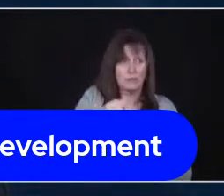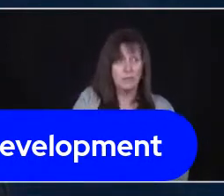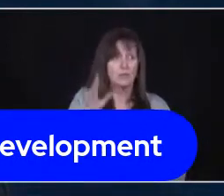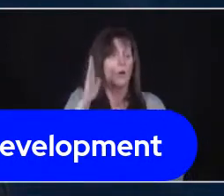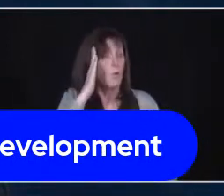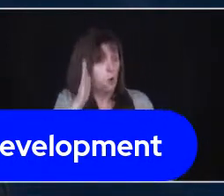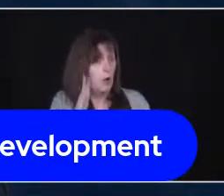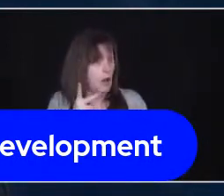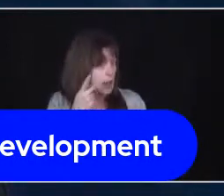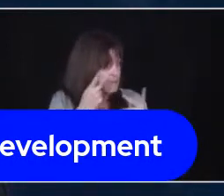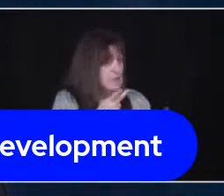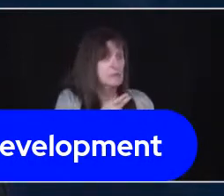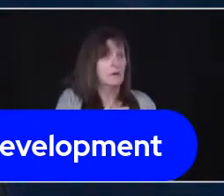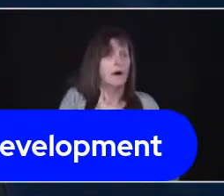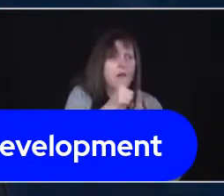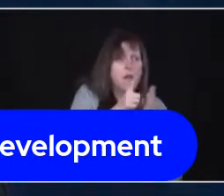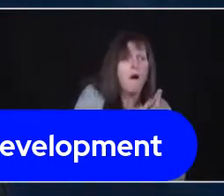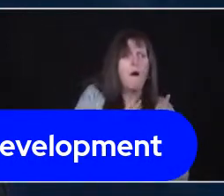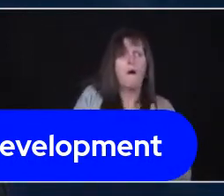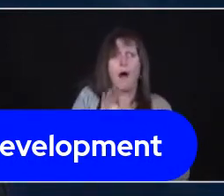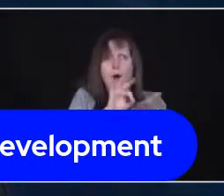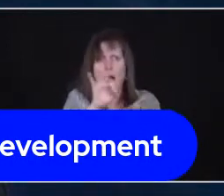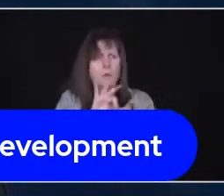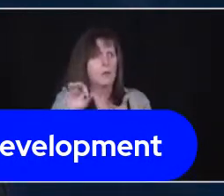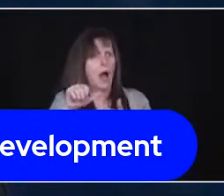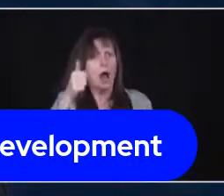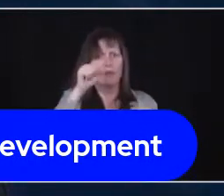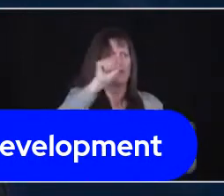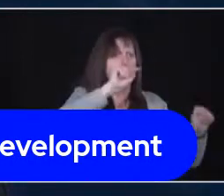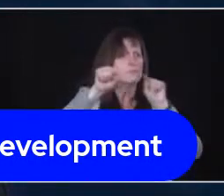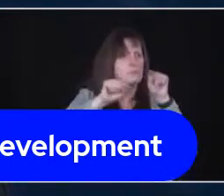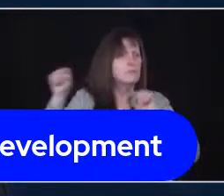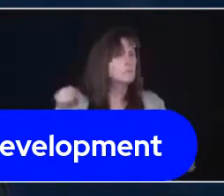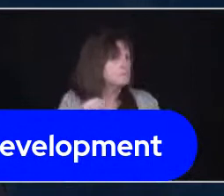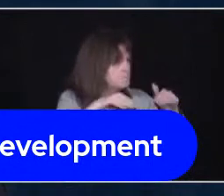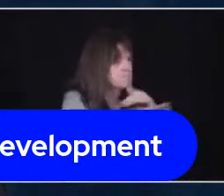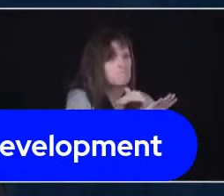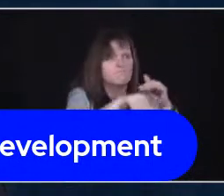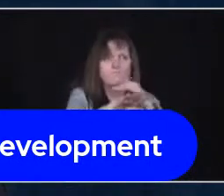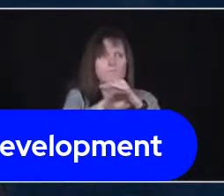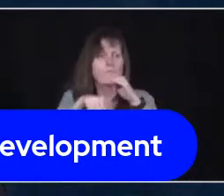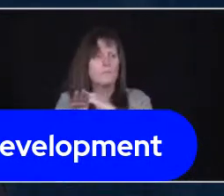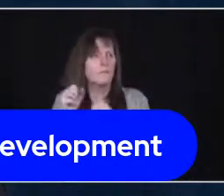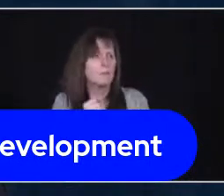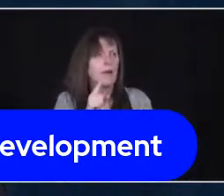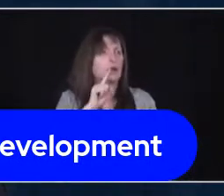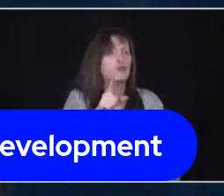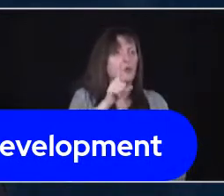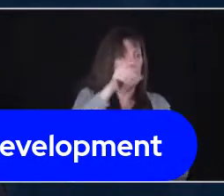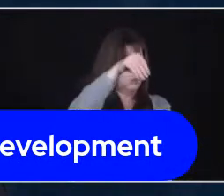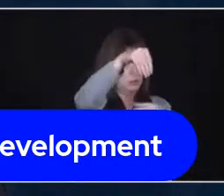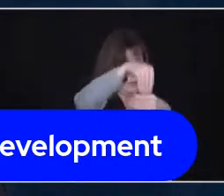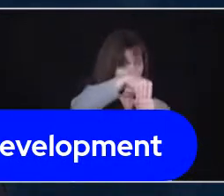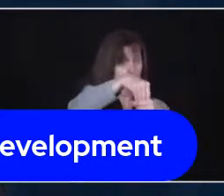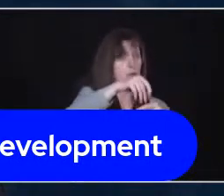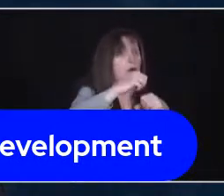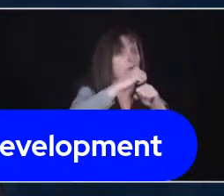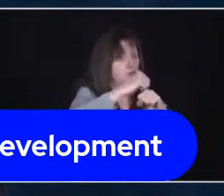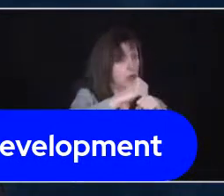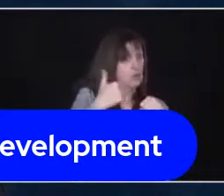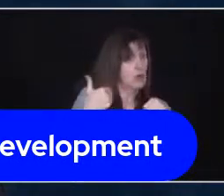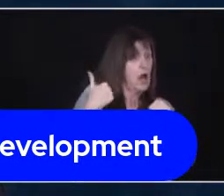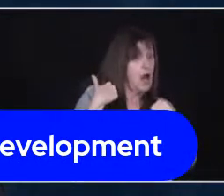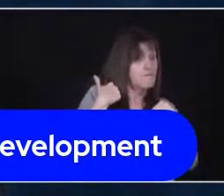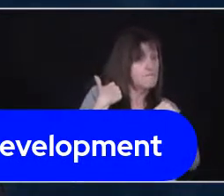coming days and weeks to make sure that those inside and on site are protected and following the COVID-19